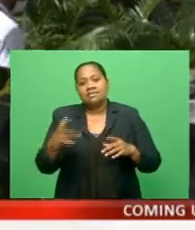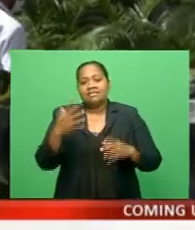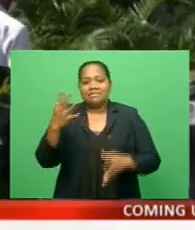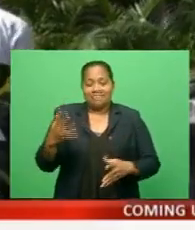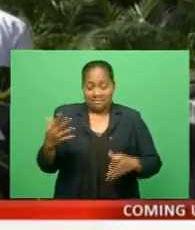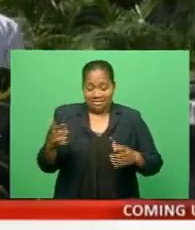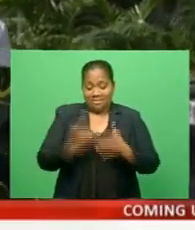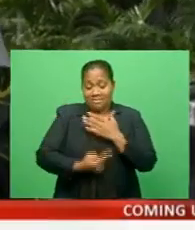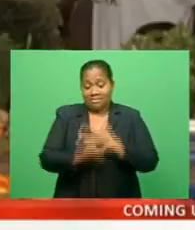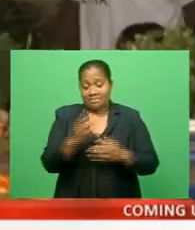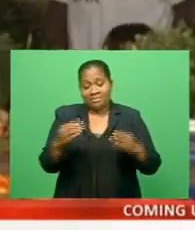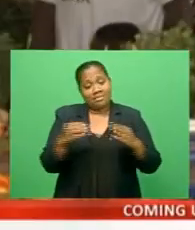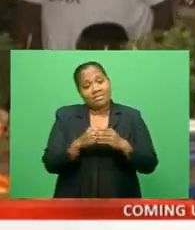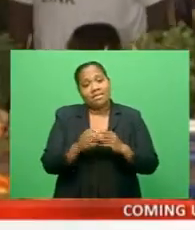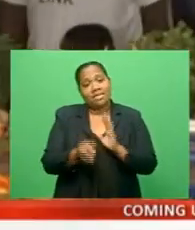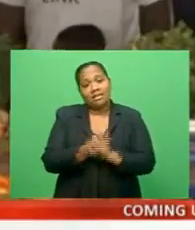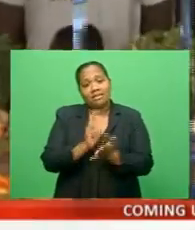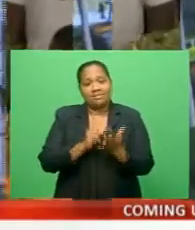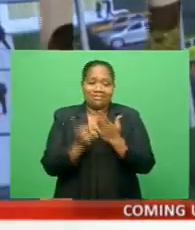Bank revises projection.